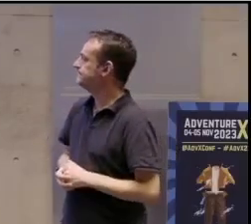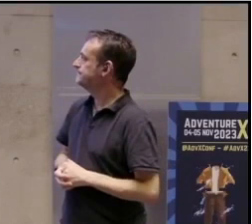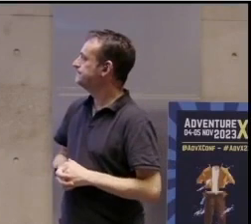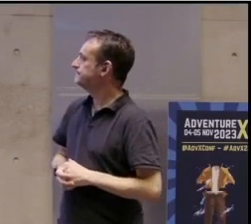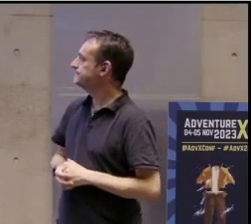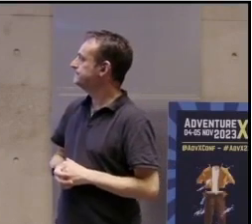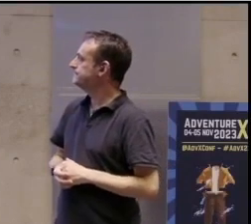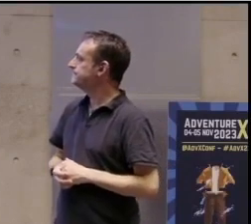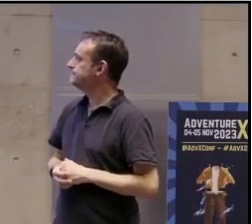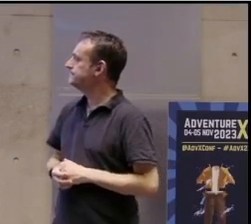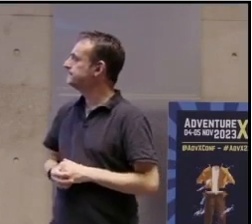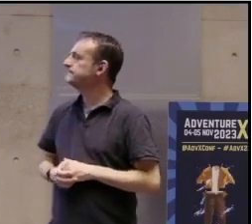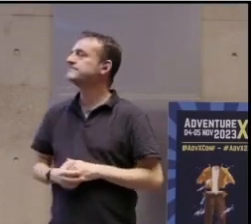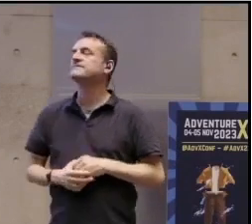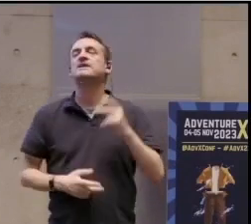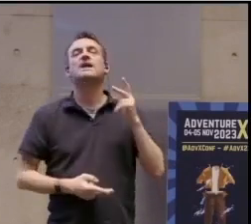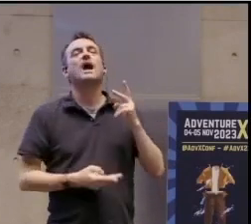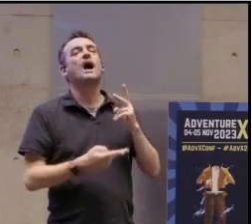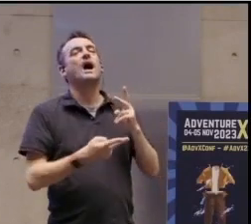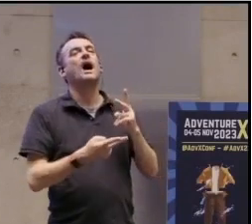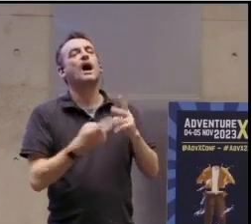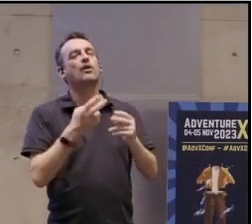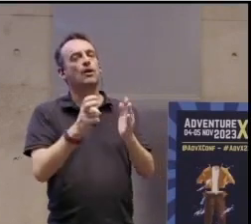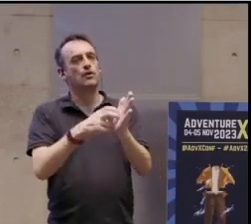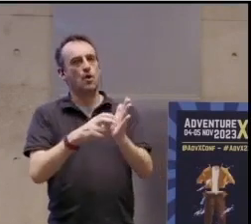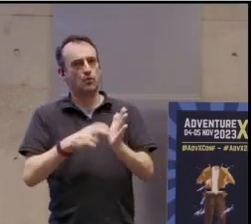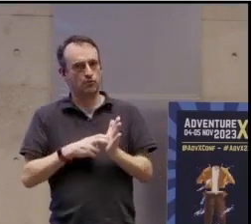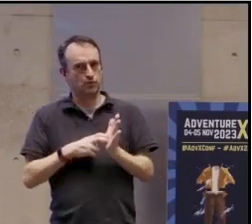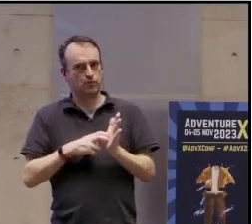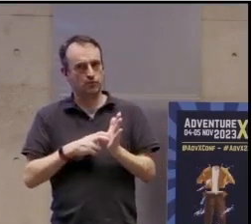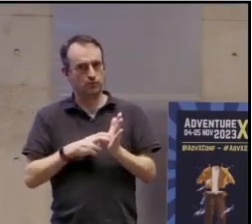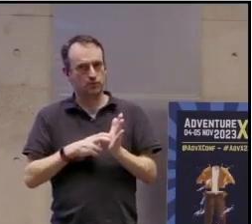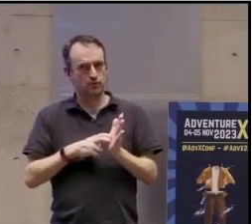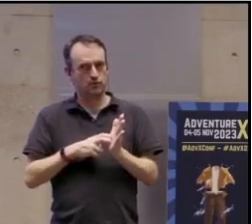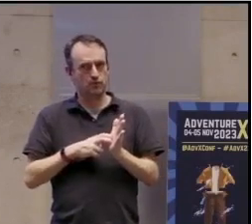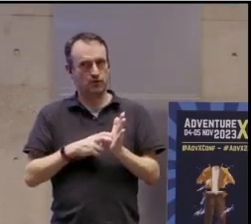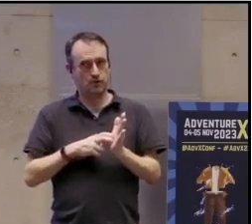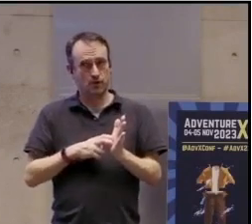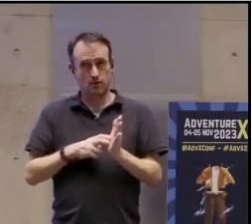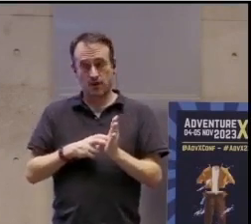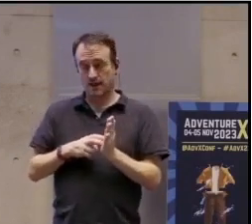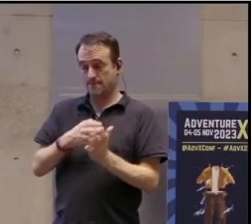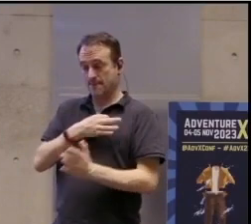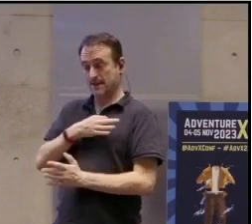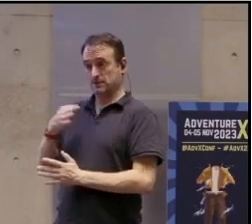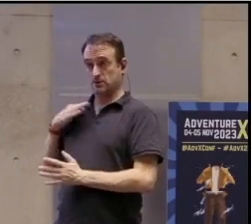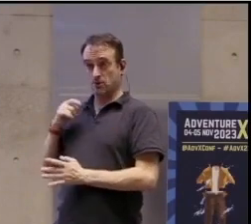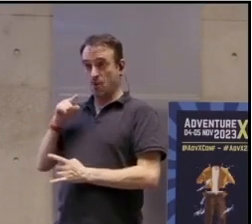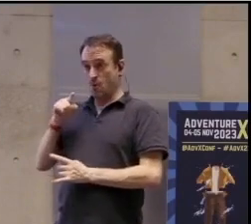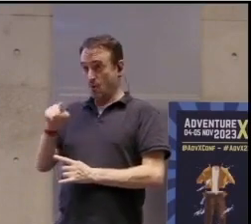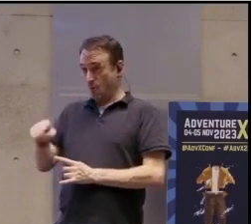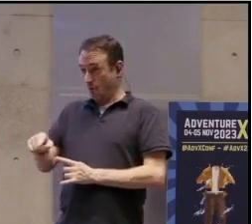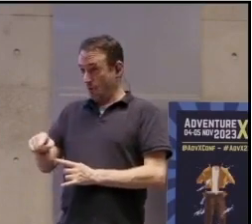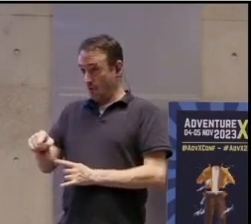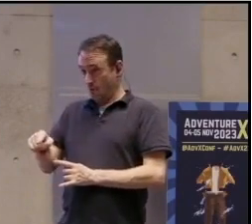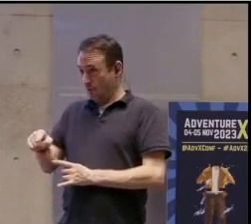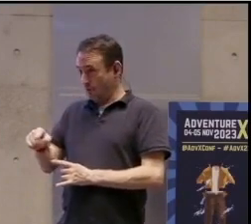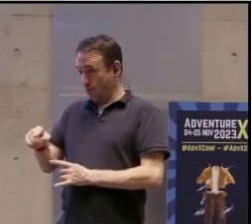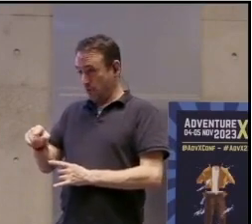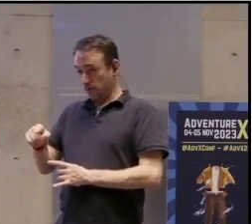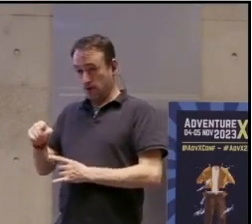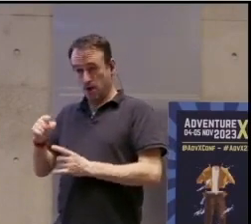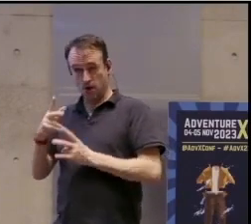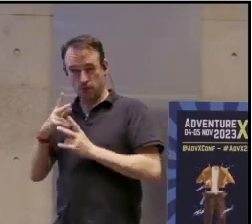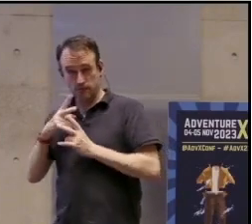The other note is that, like anything, but specifically medicine changes so much, as you all know. The research is coming